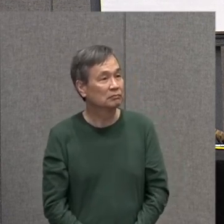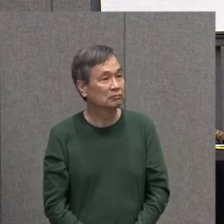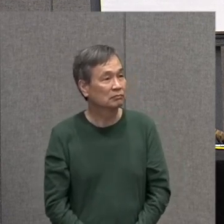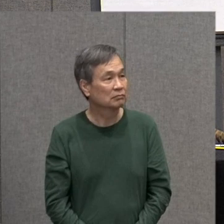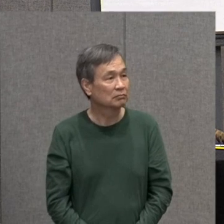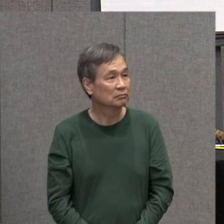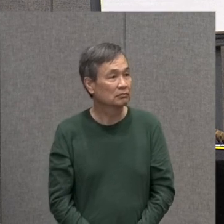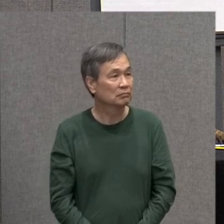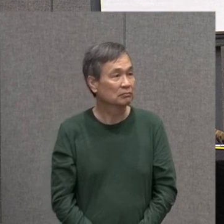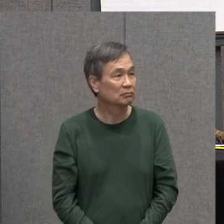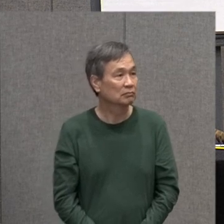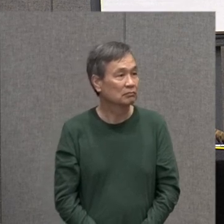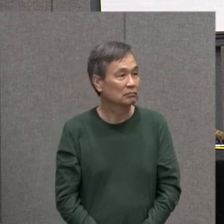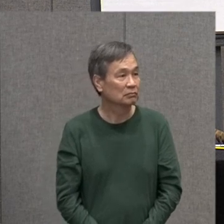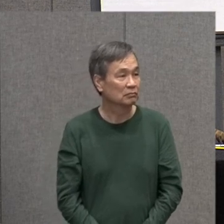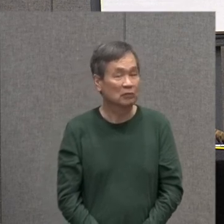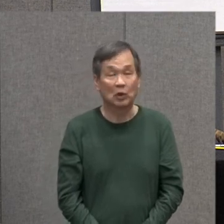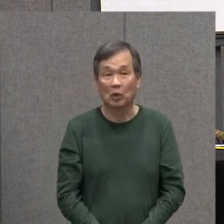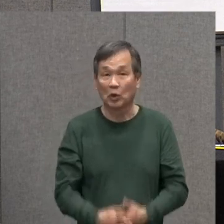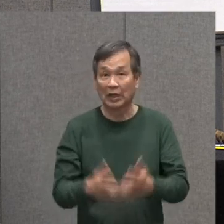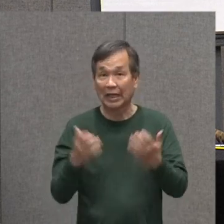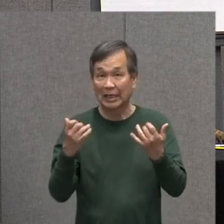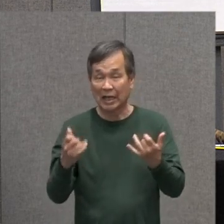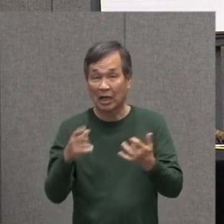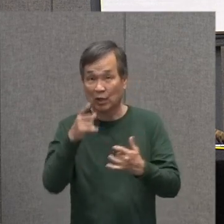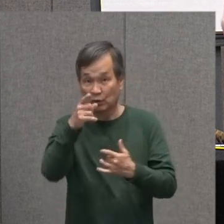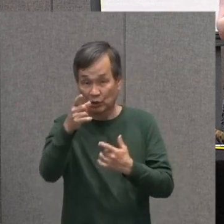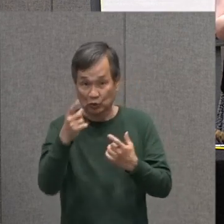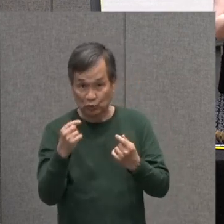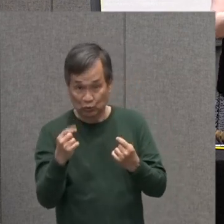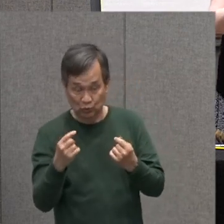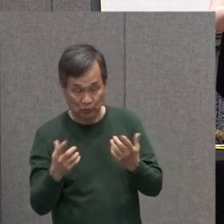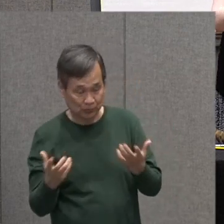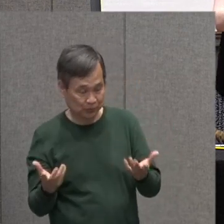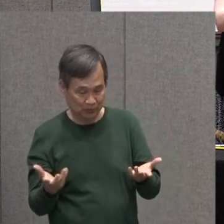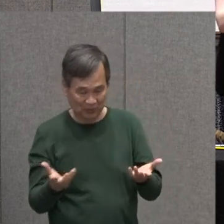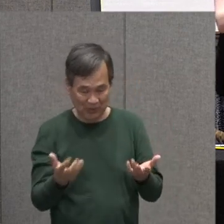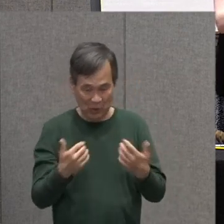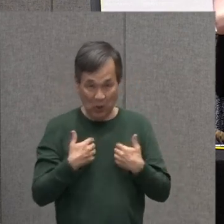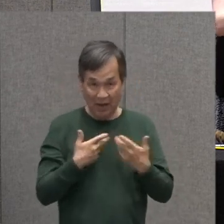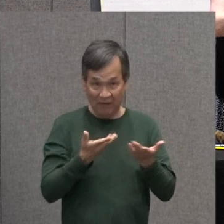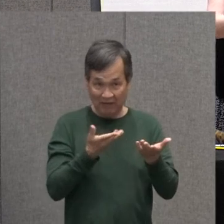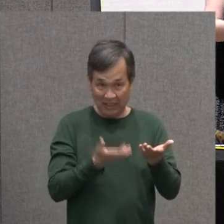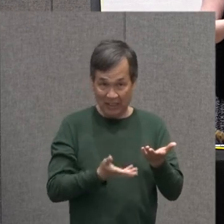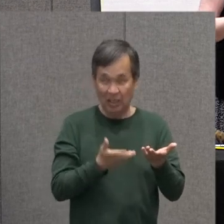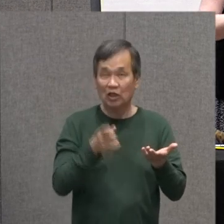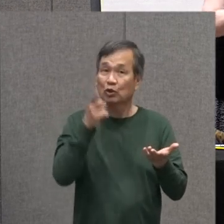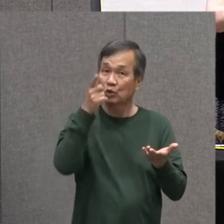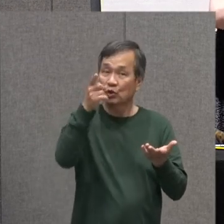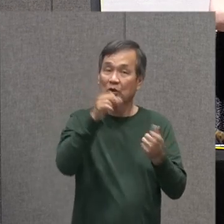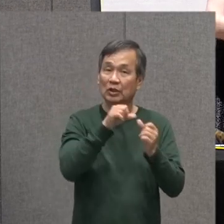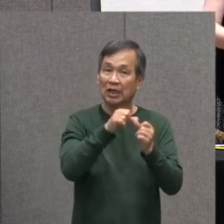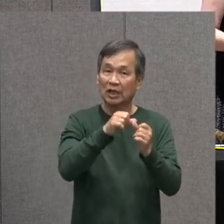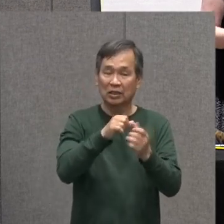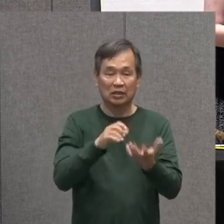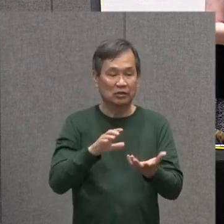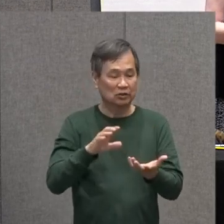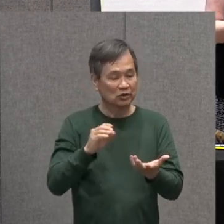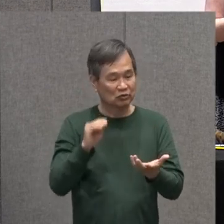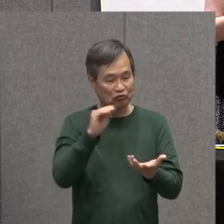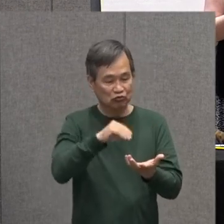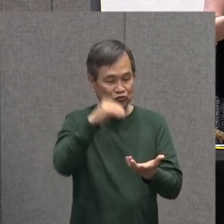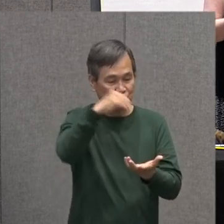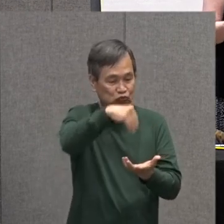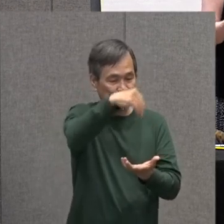Okay. So what you would do from this point forward is continue to cover your hat